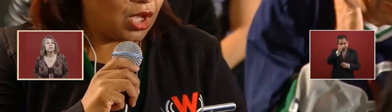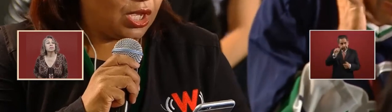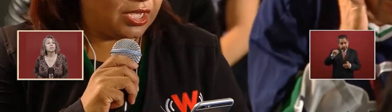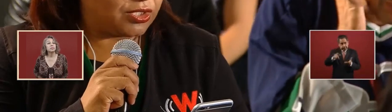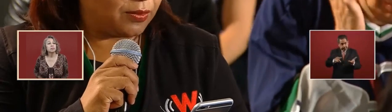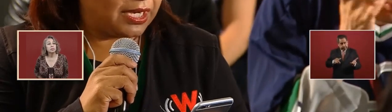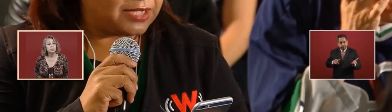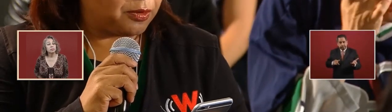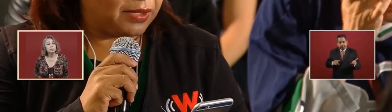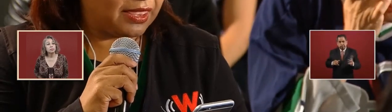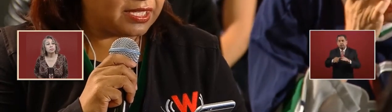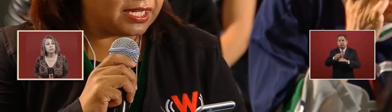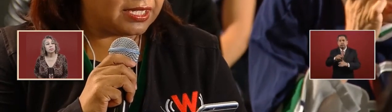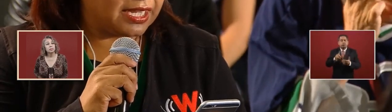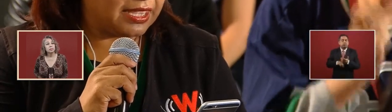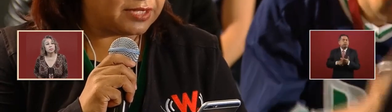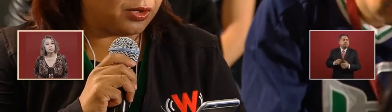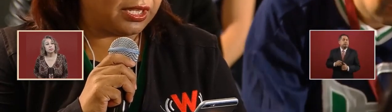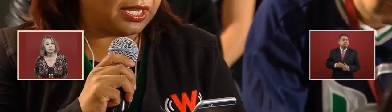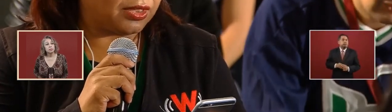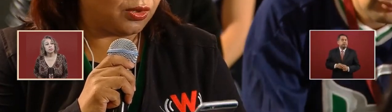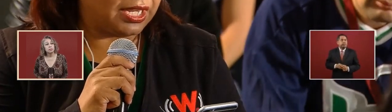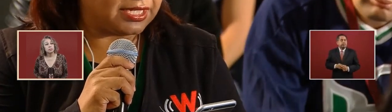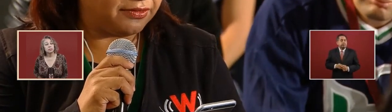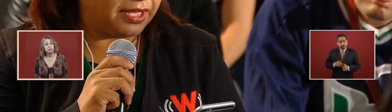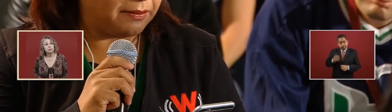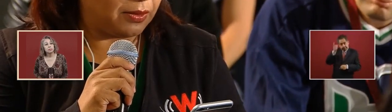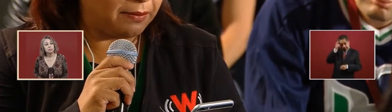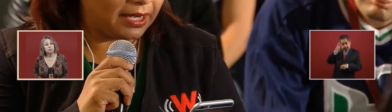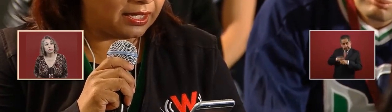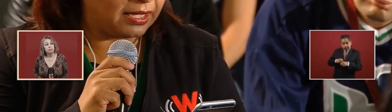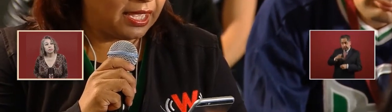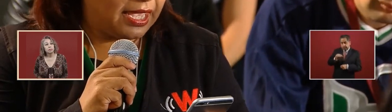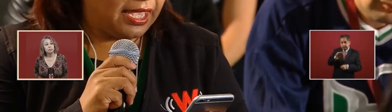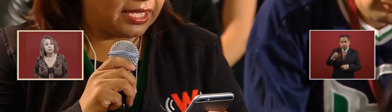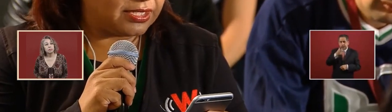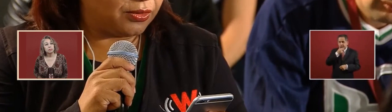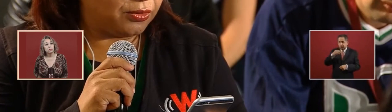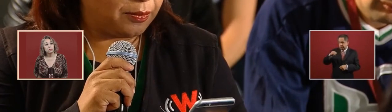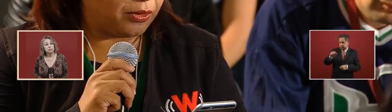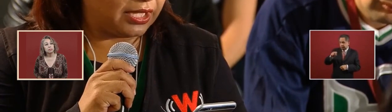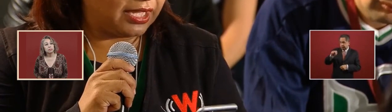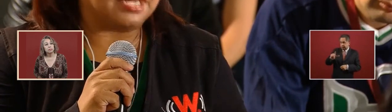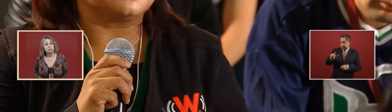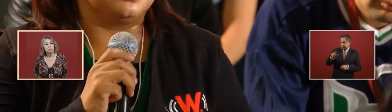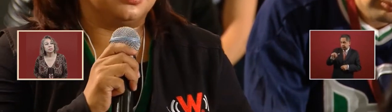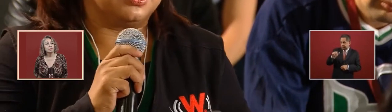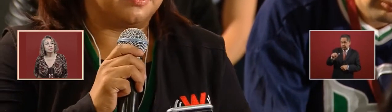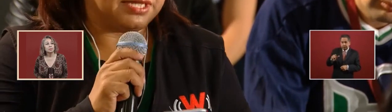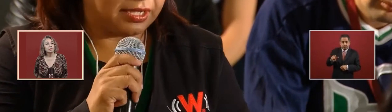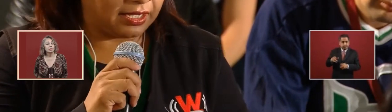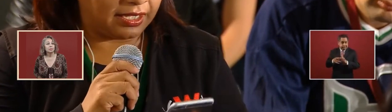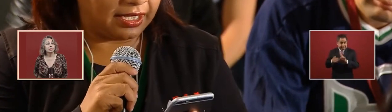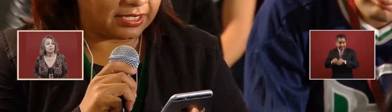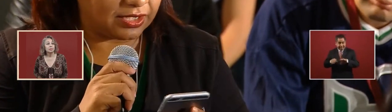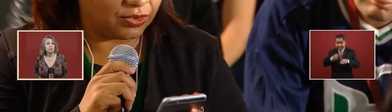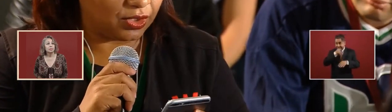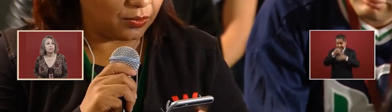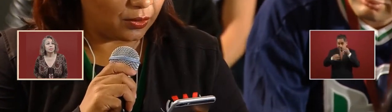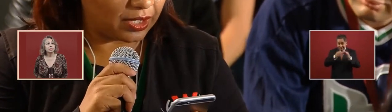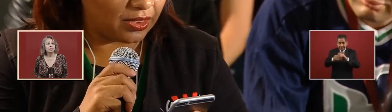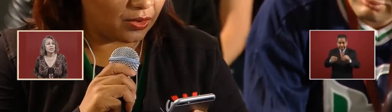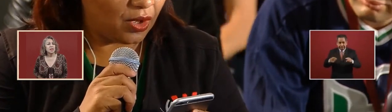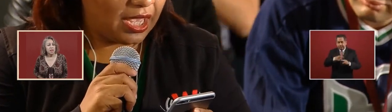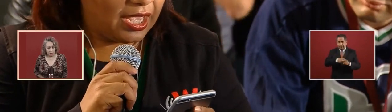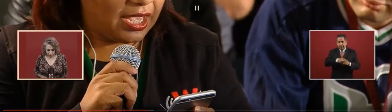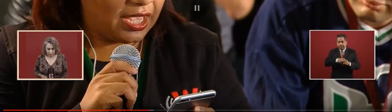Obrador, sobre las propiedades registradas por el director de la CFE, Manuel Bartlett, que según un reportaje transmitido a través de la estación de